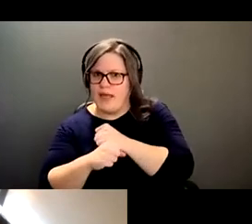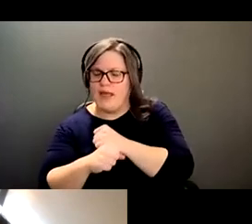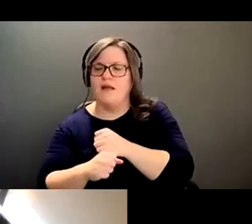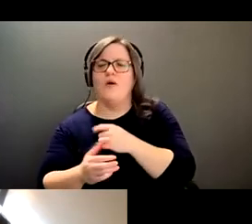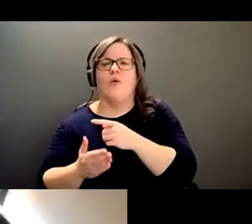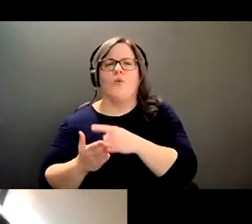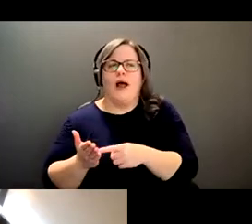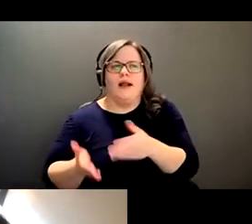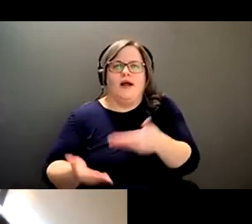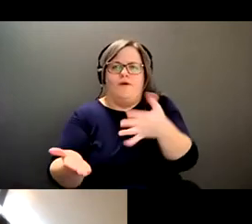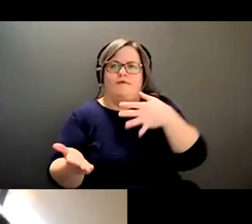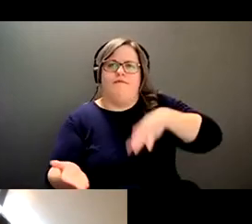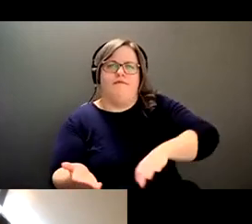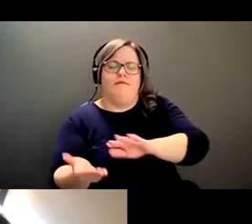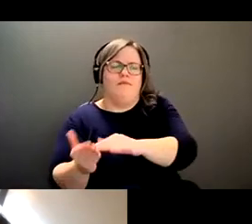offering,